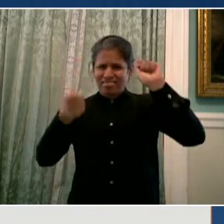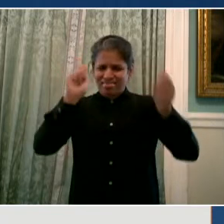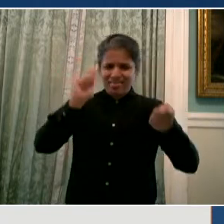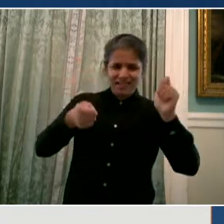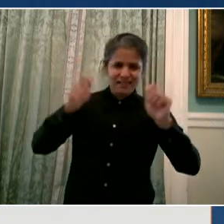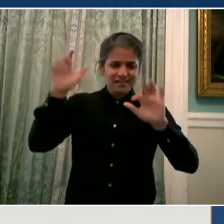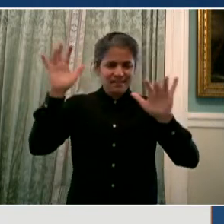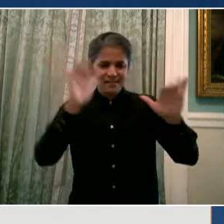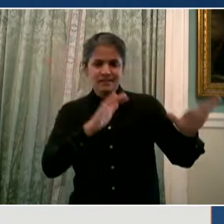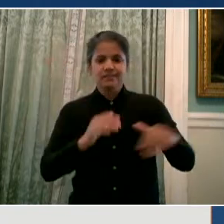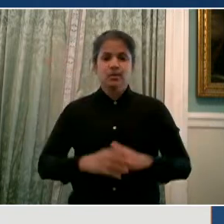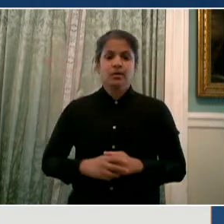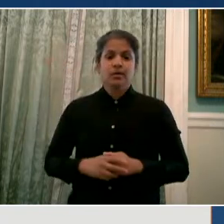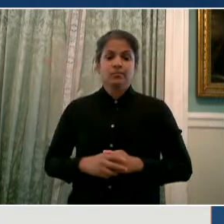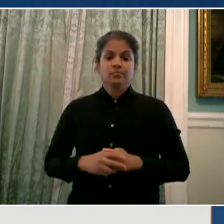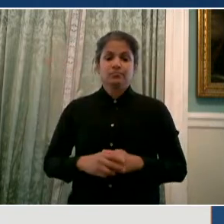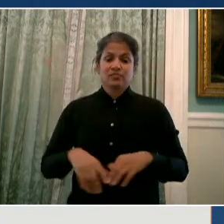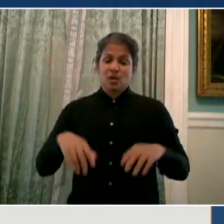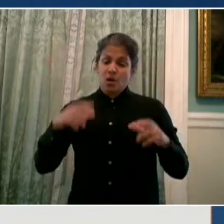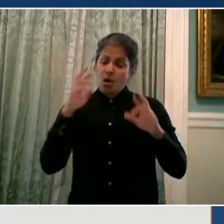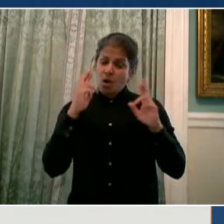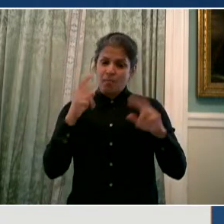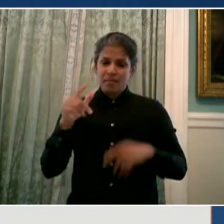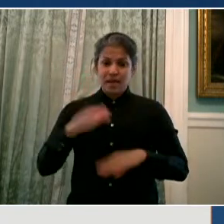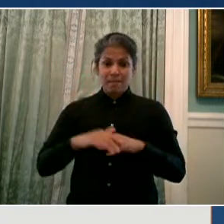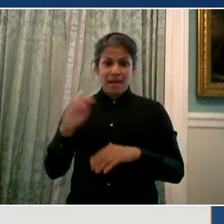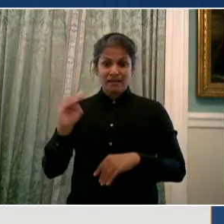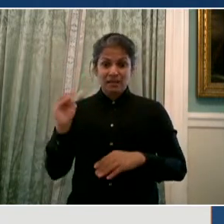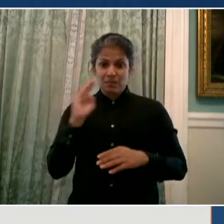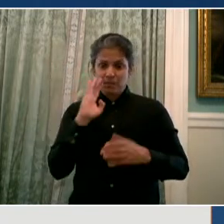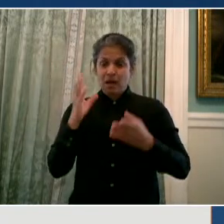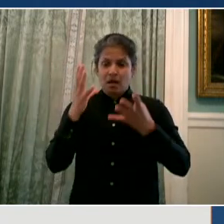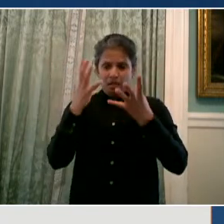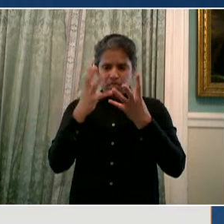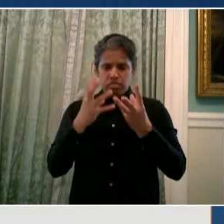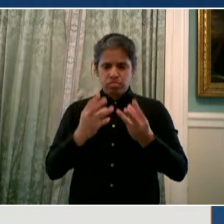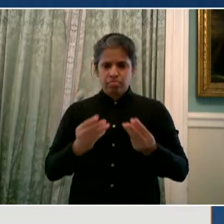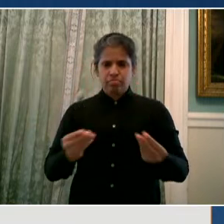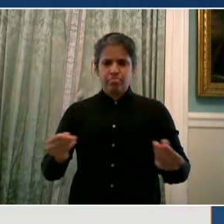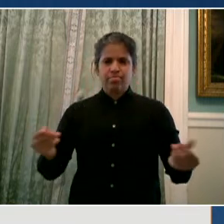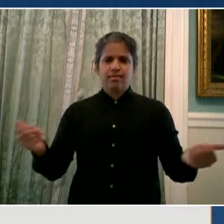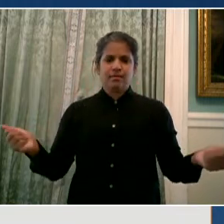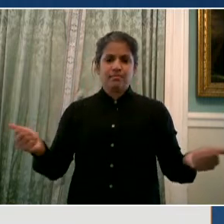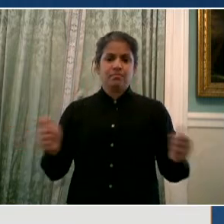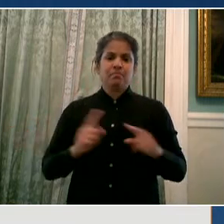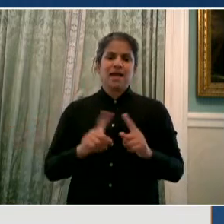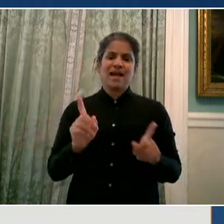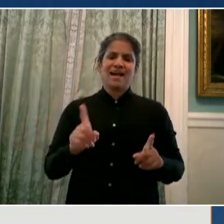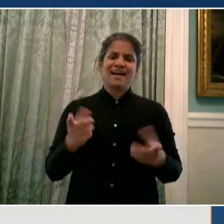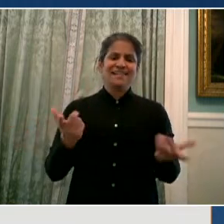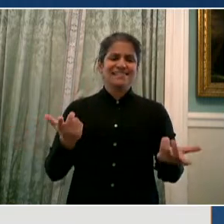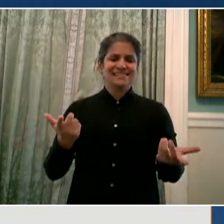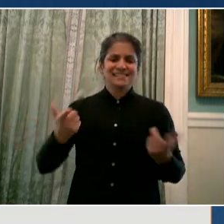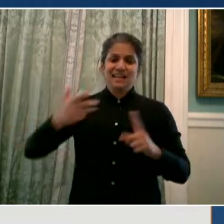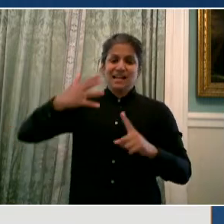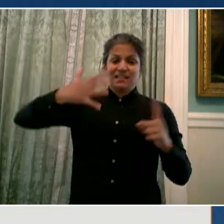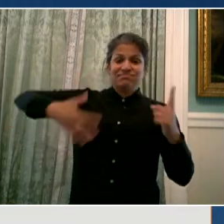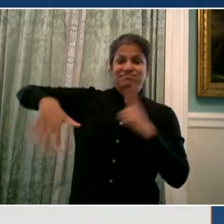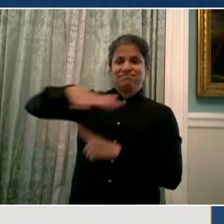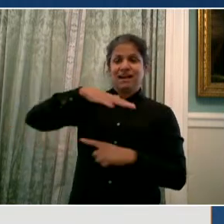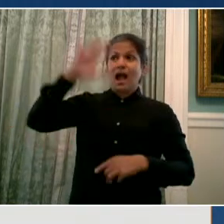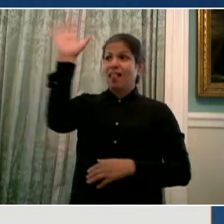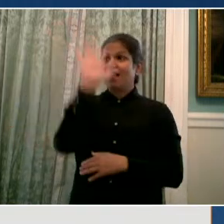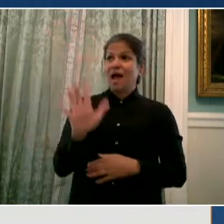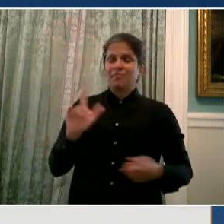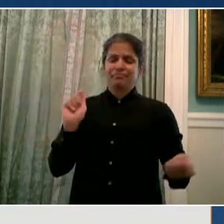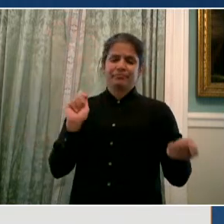out. But again, this is the new normal in this era of climate change. The fires are still raging across Canada, and so